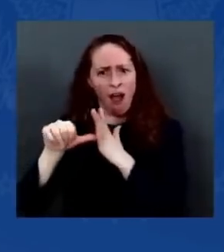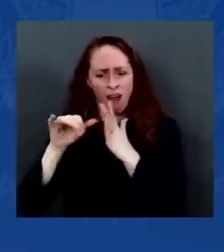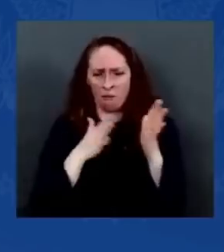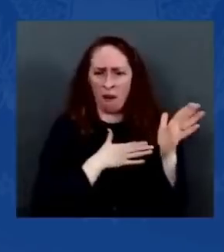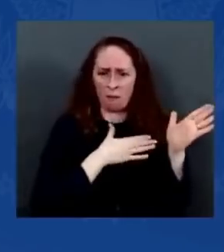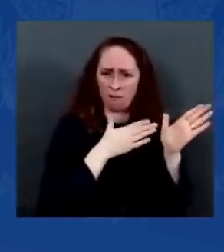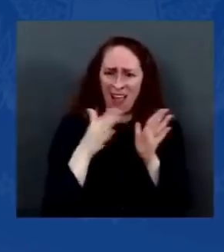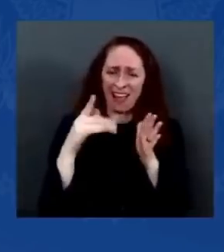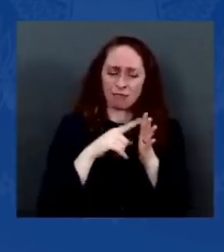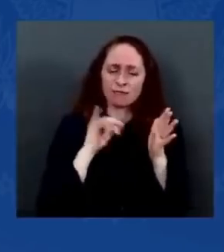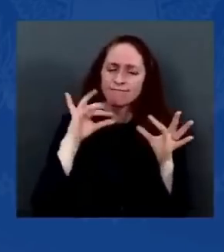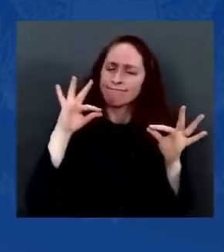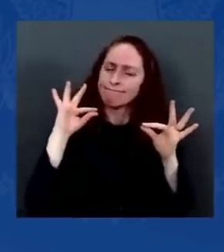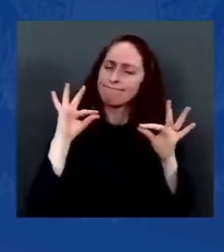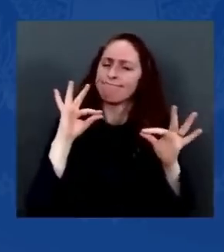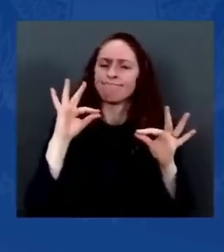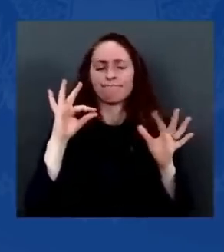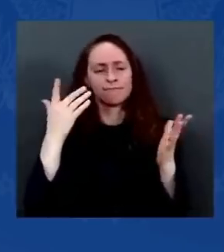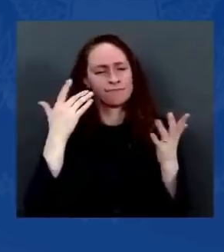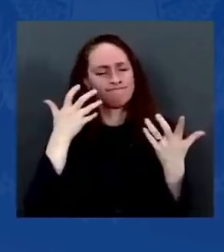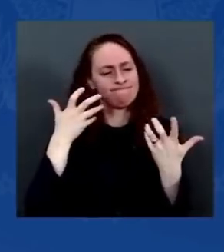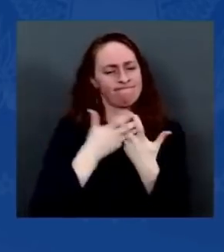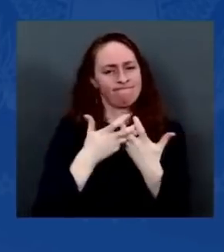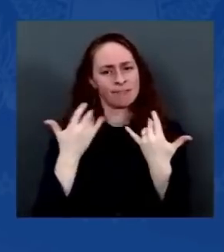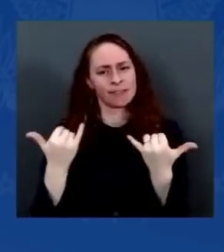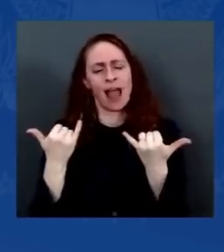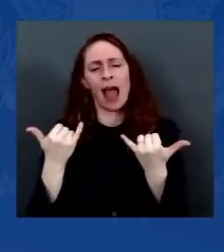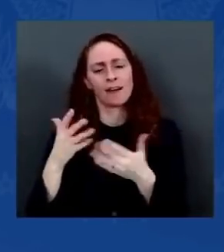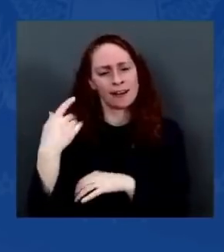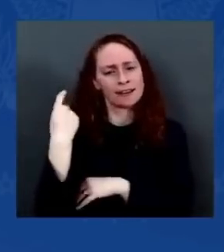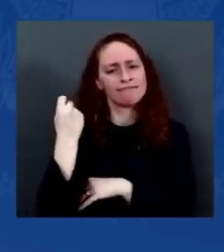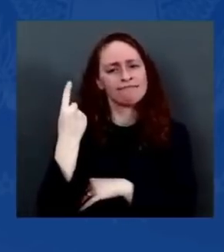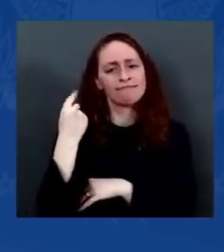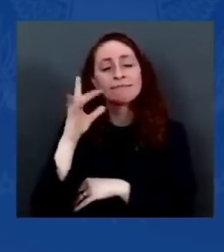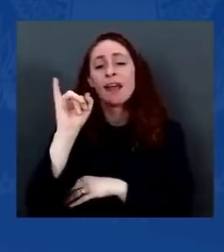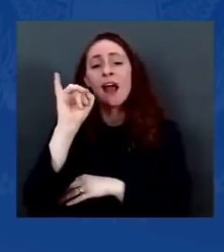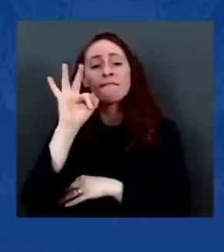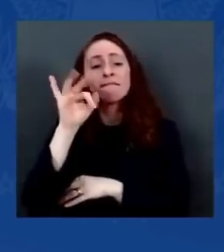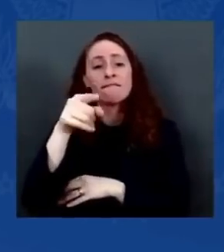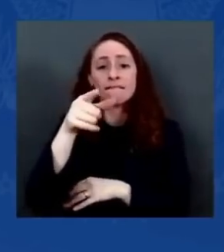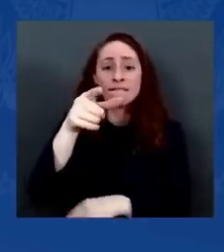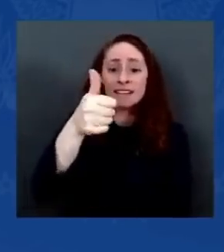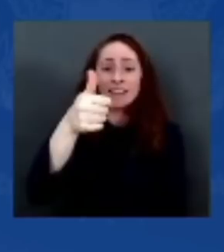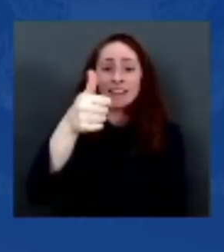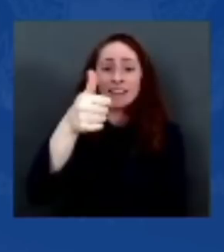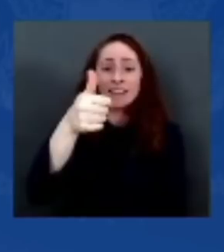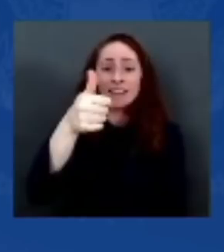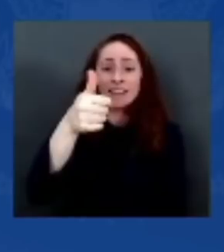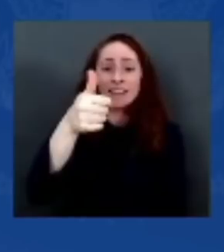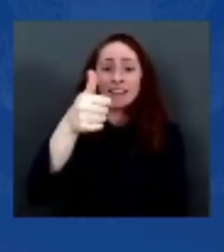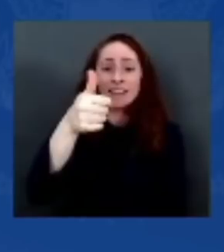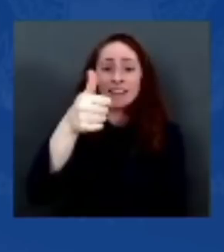your mom are just on her own, or if you're making 80 grand, mom and dad 90 grand like a lot of people do.